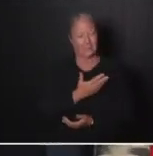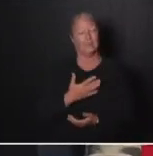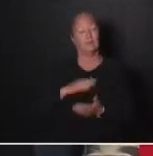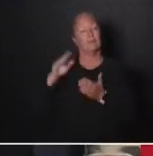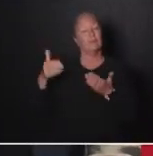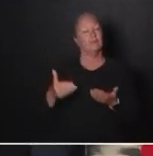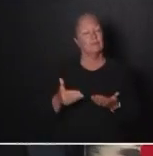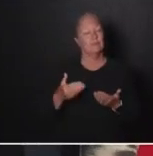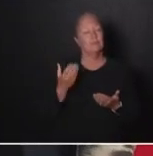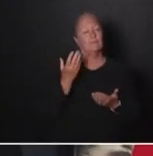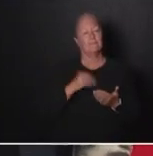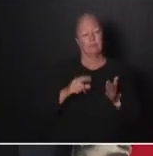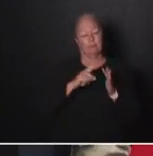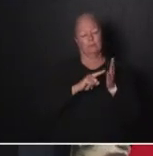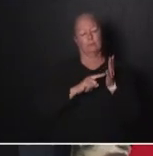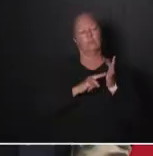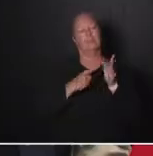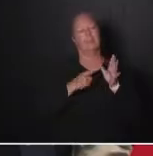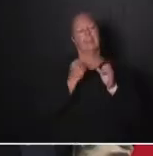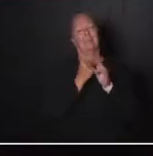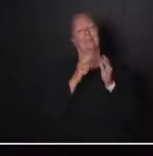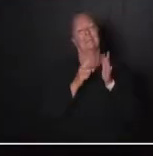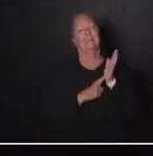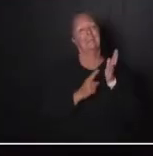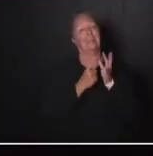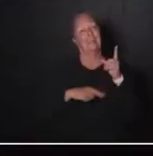a message from Julia Gillard.